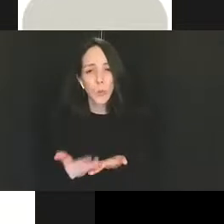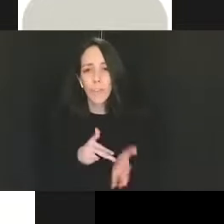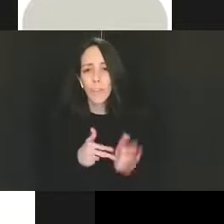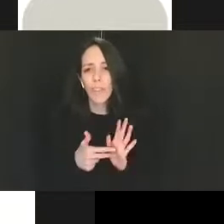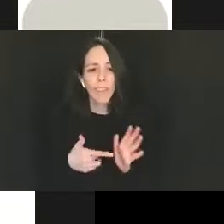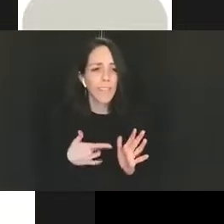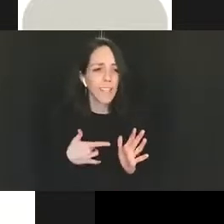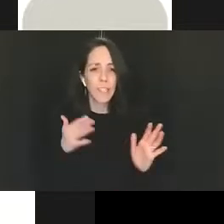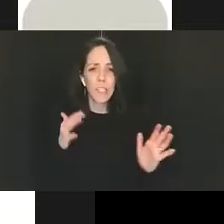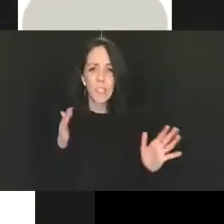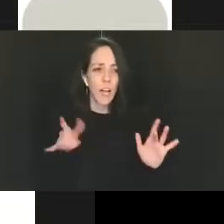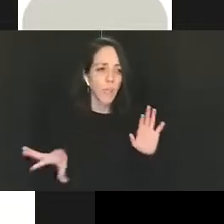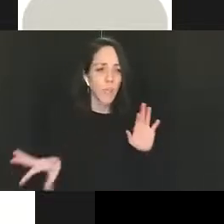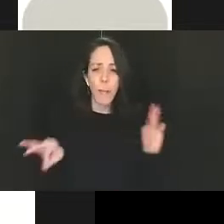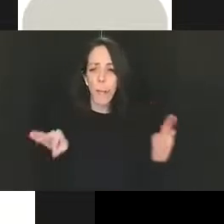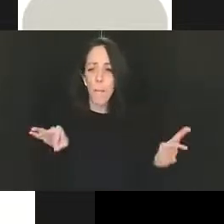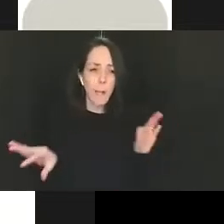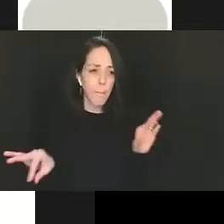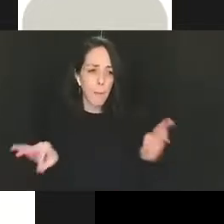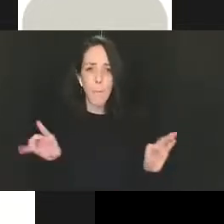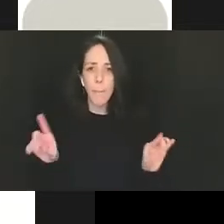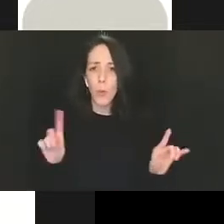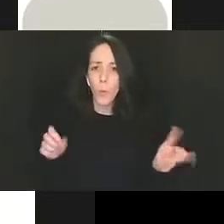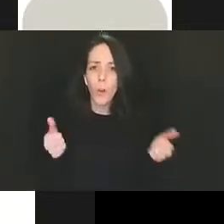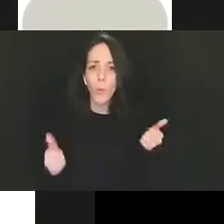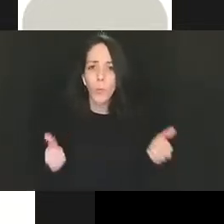competing priorities. But